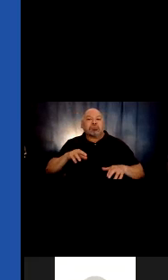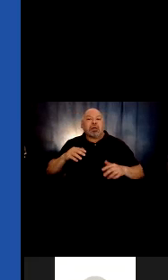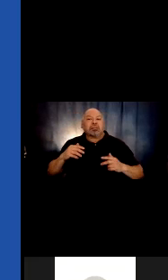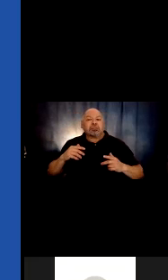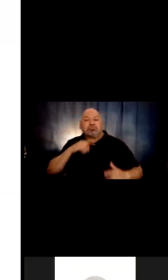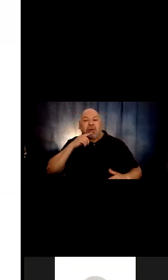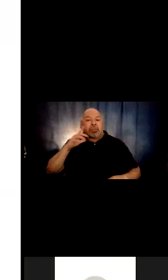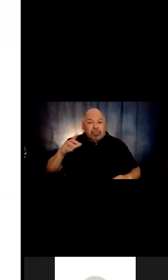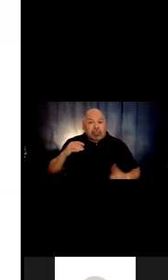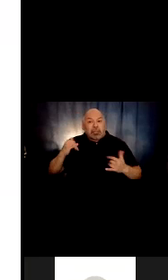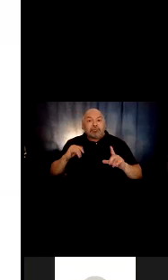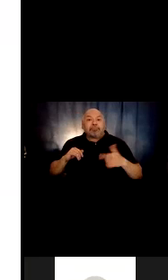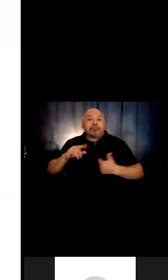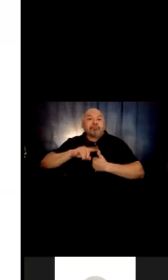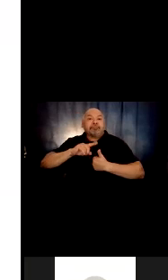Nisha.